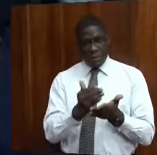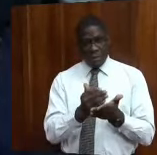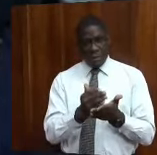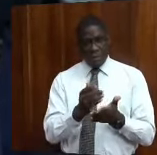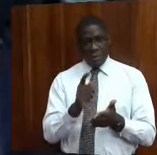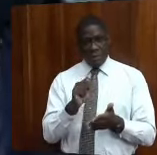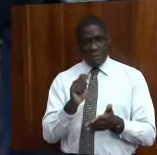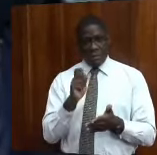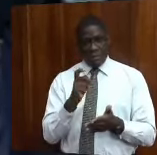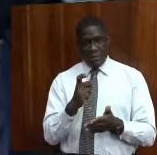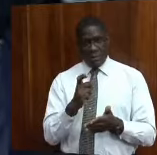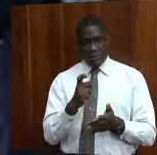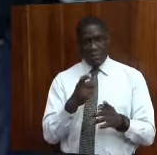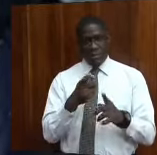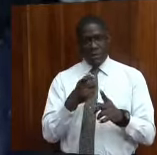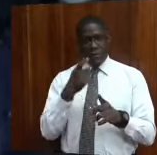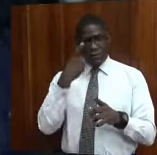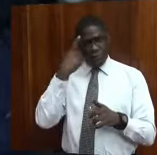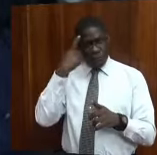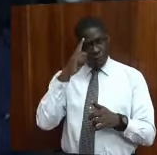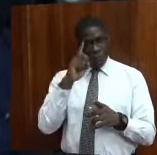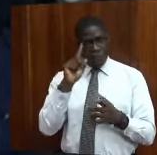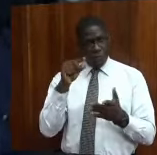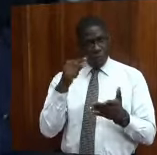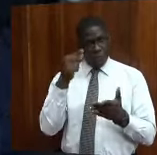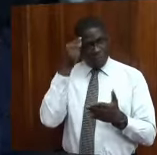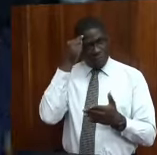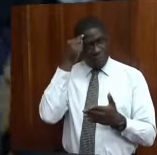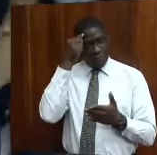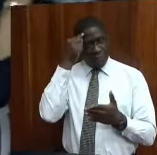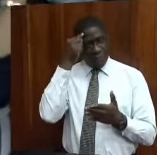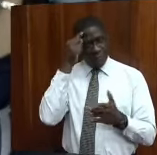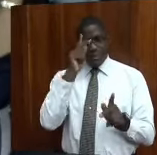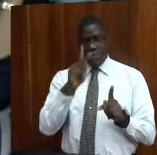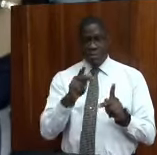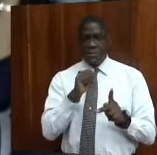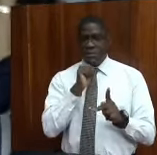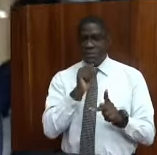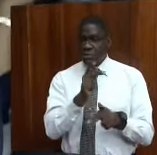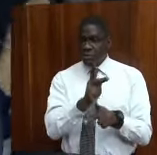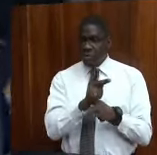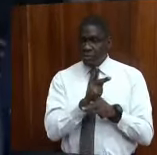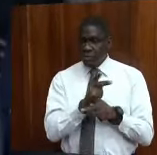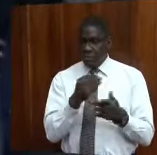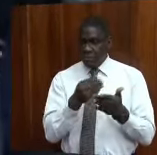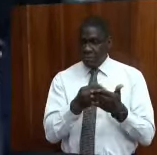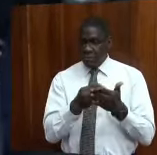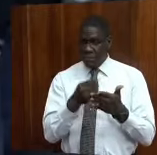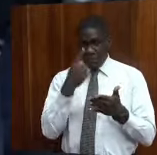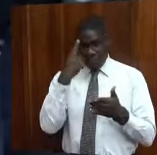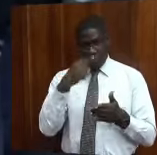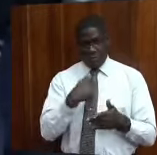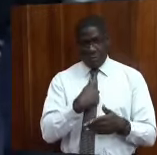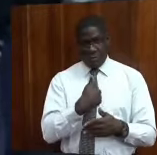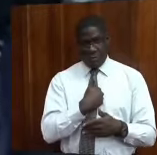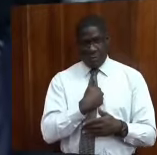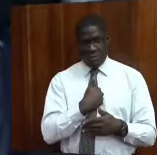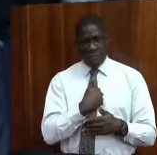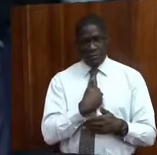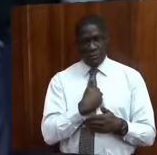time. It is for this reason that no concession was made so as not to